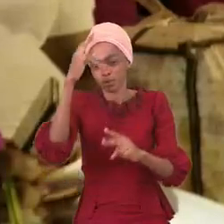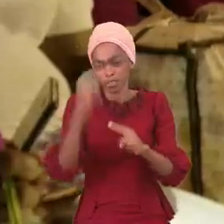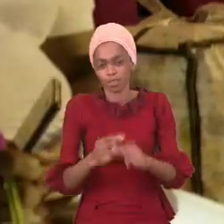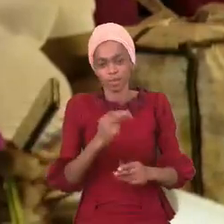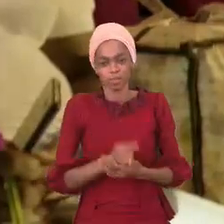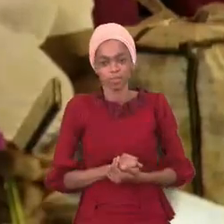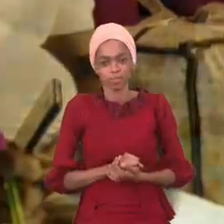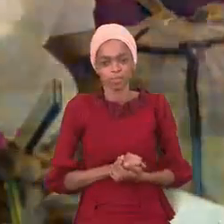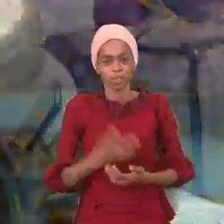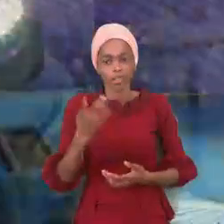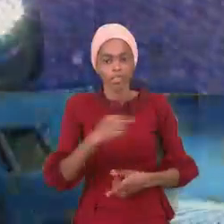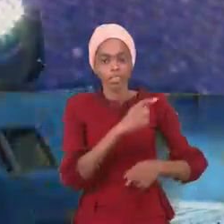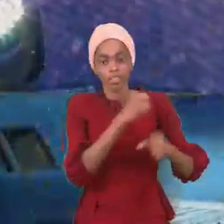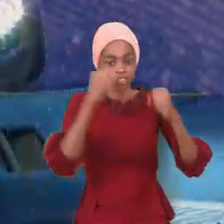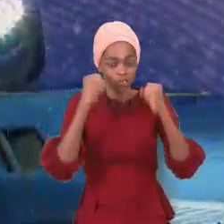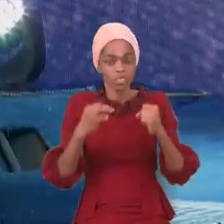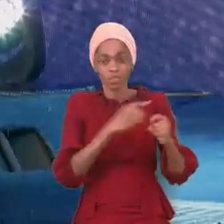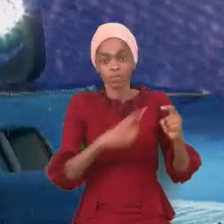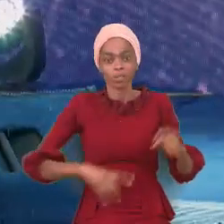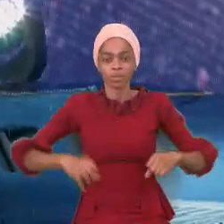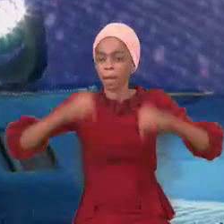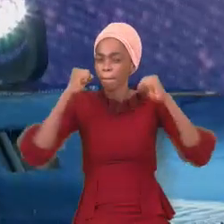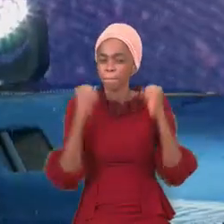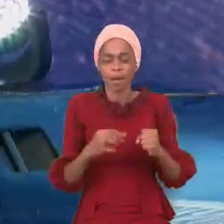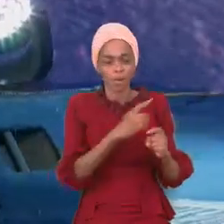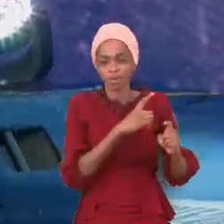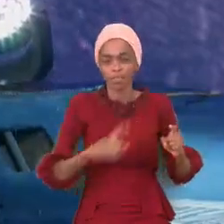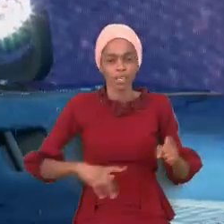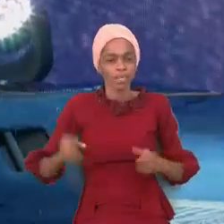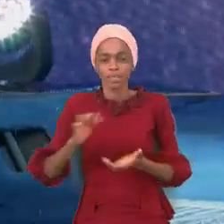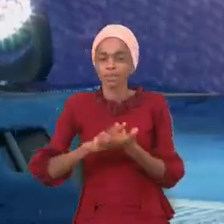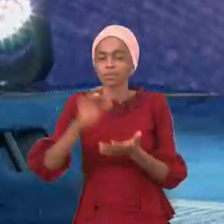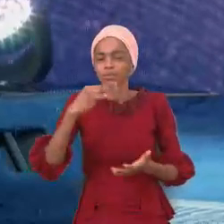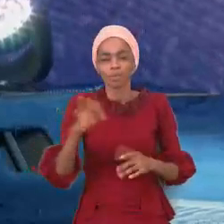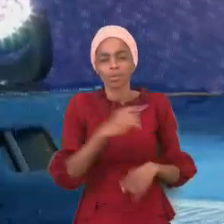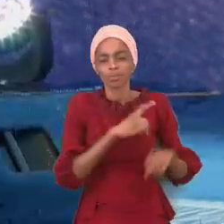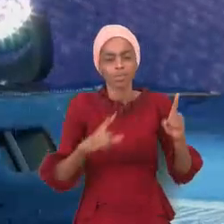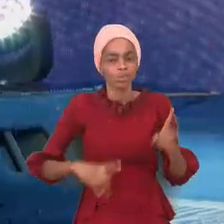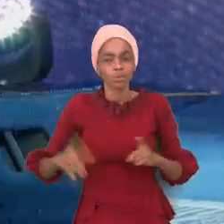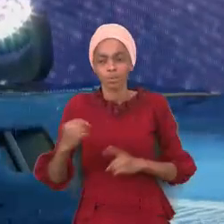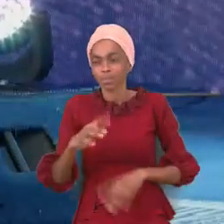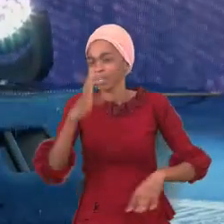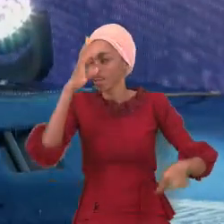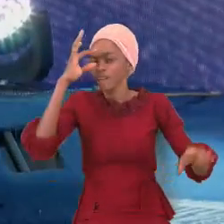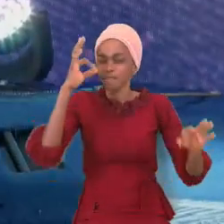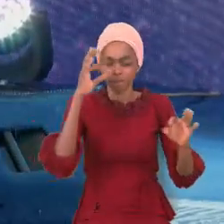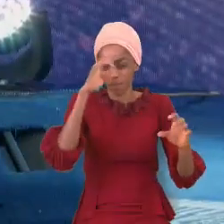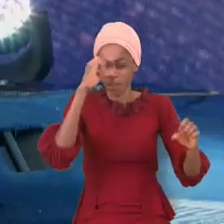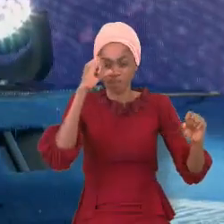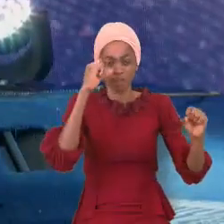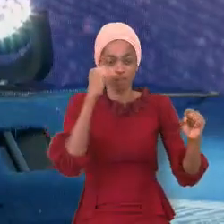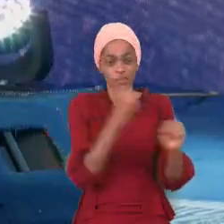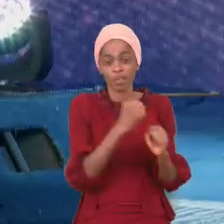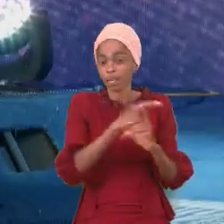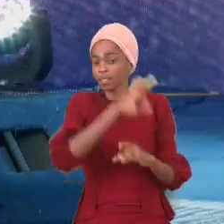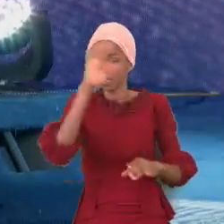The strength of the Lord, the power of the Lord, the glory of the Lord, the faith that never fails